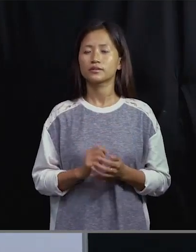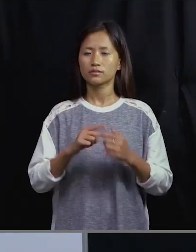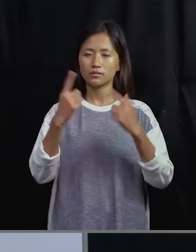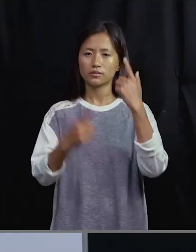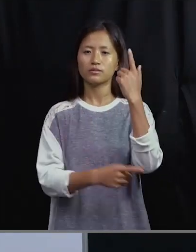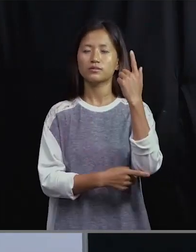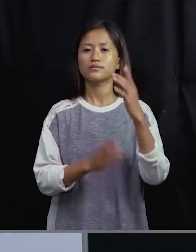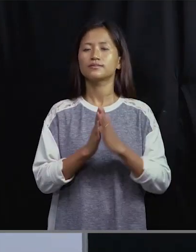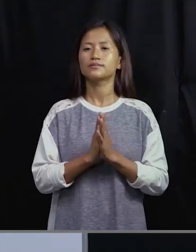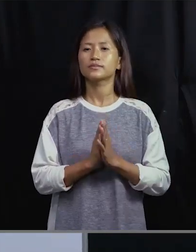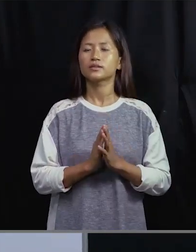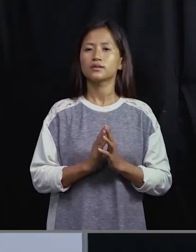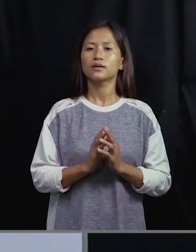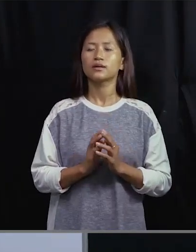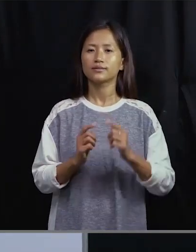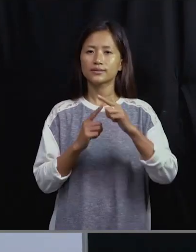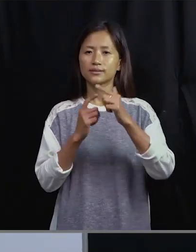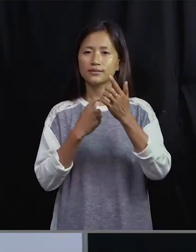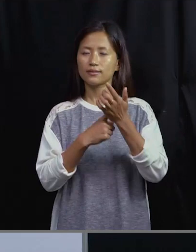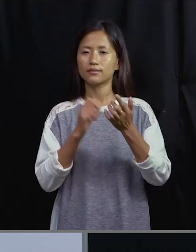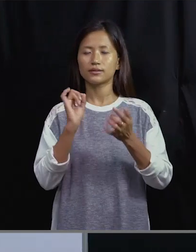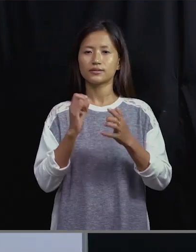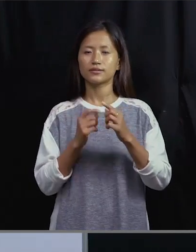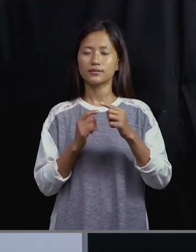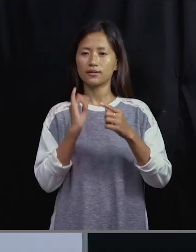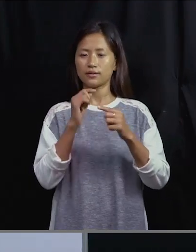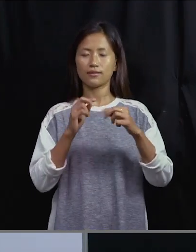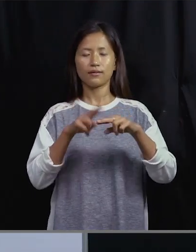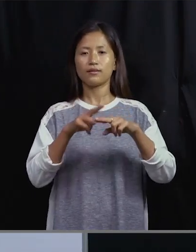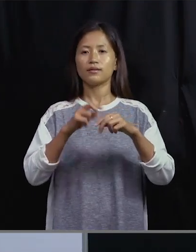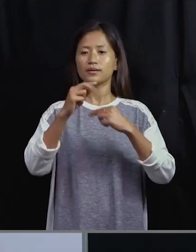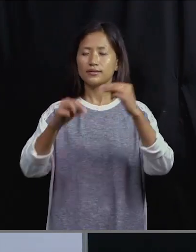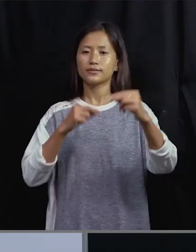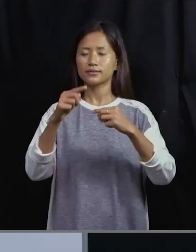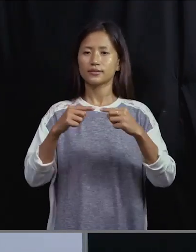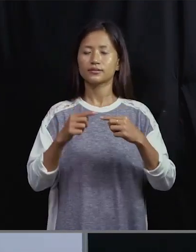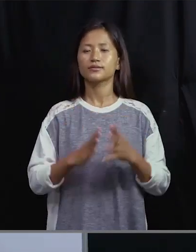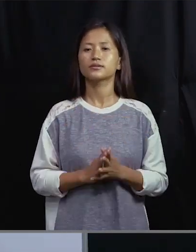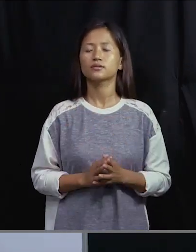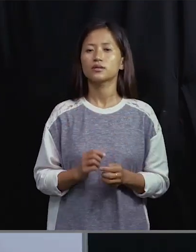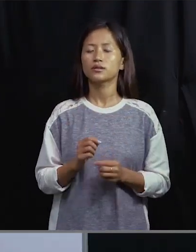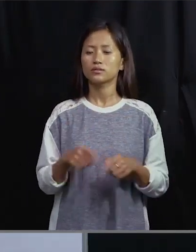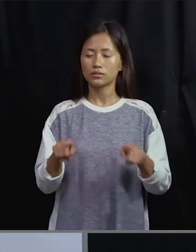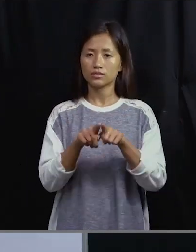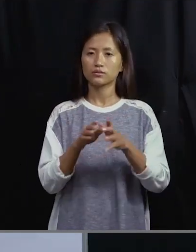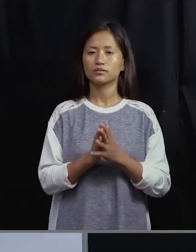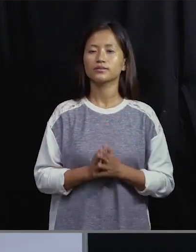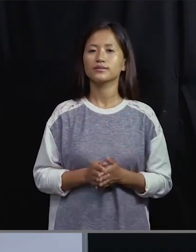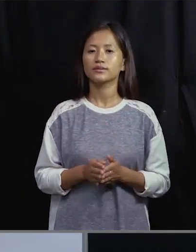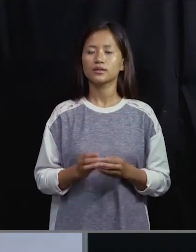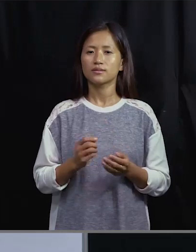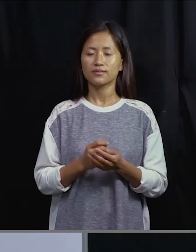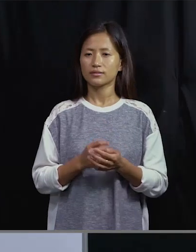last industry, that is the tertiary industry. Now this tertiary industry is also known as a